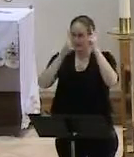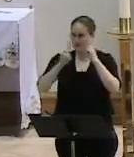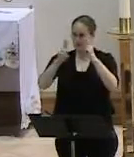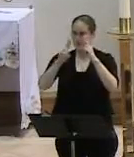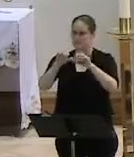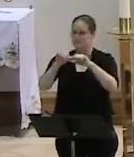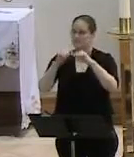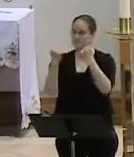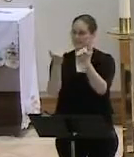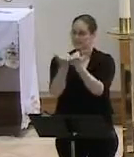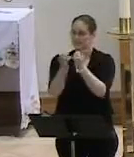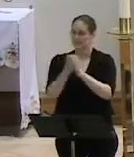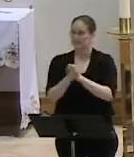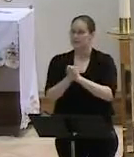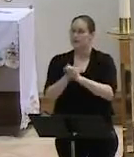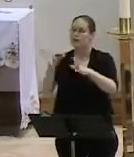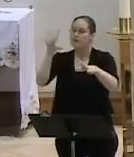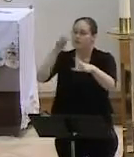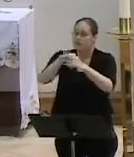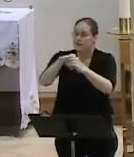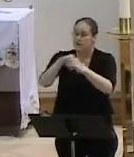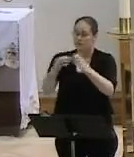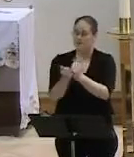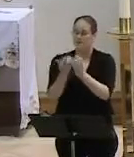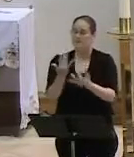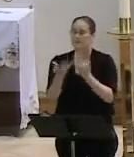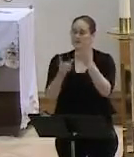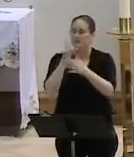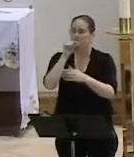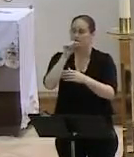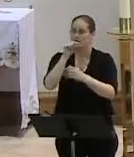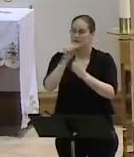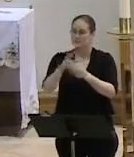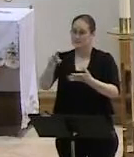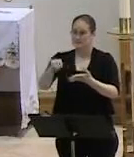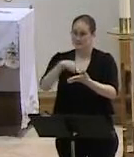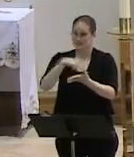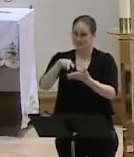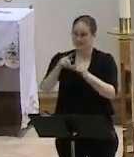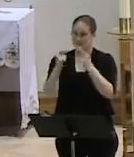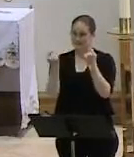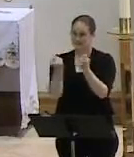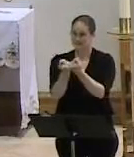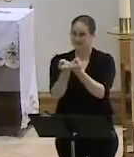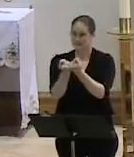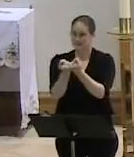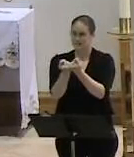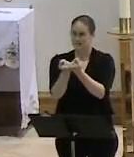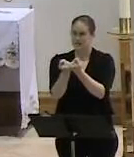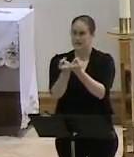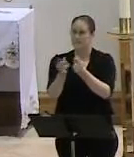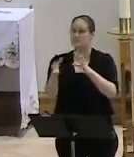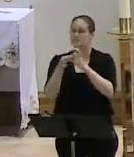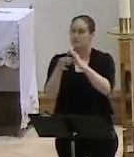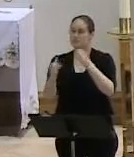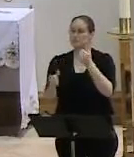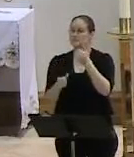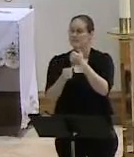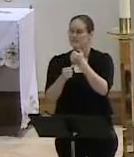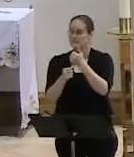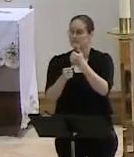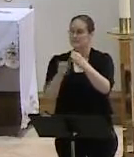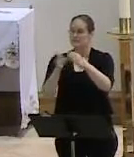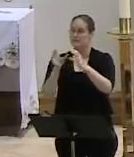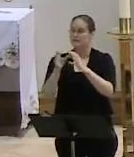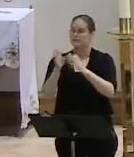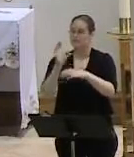Society. She has been active with the Firebirds academic team as co-captain and athletics